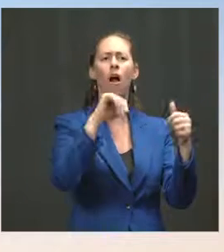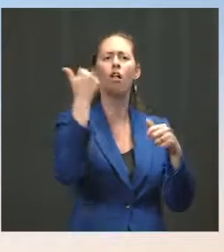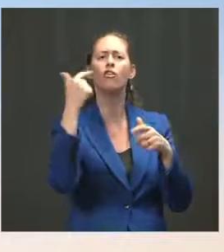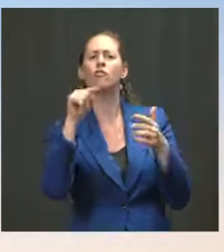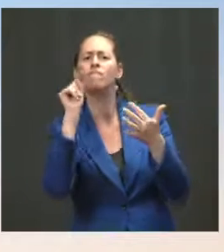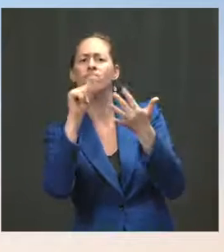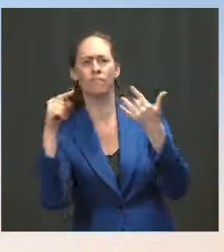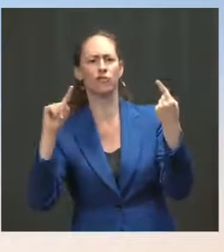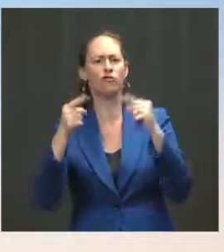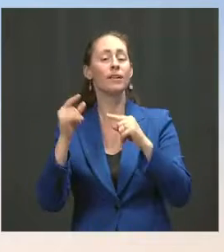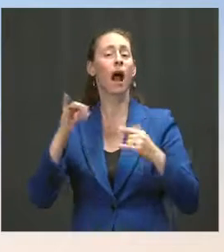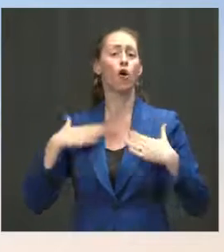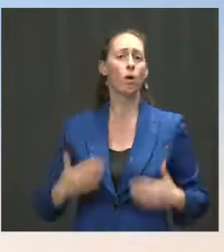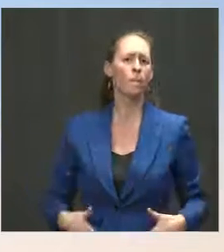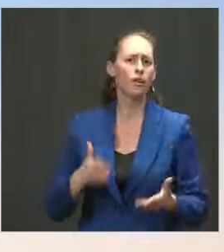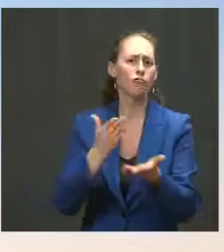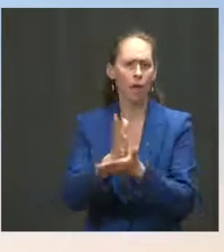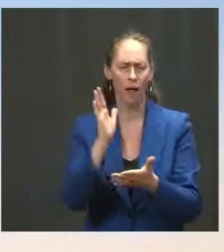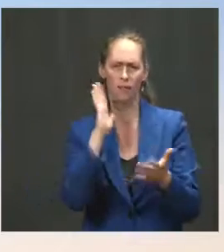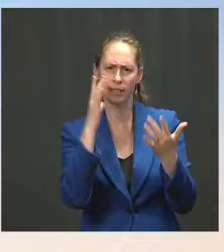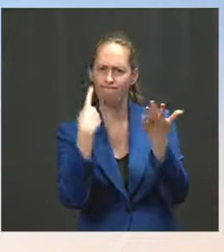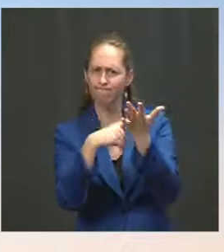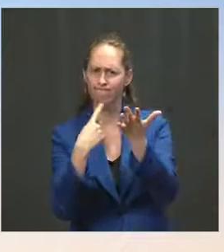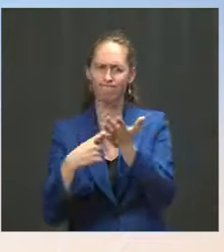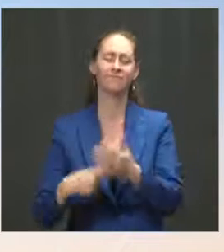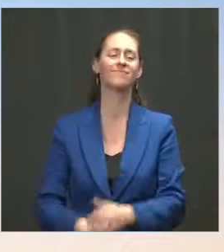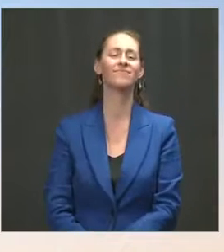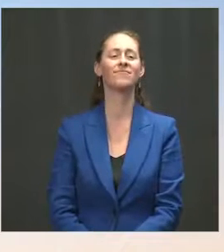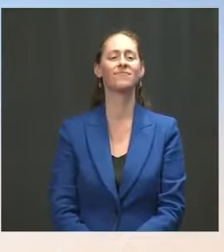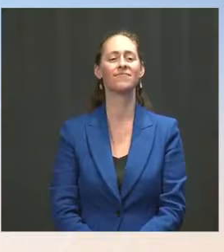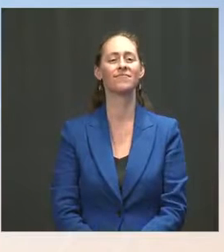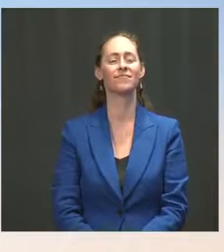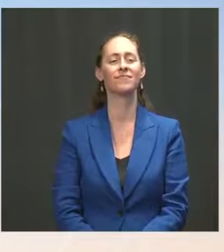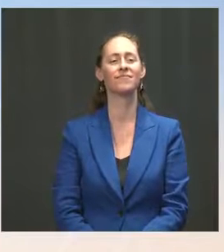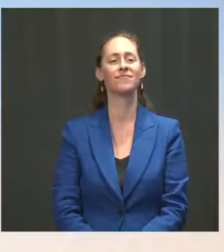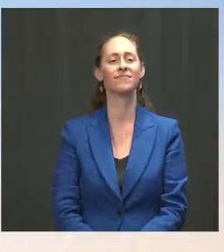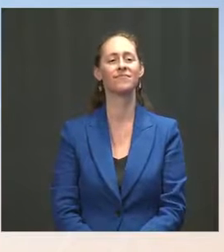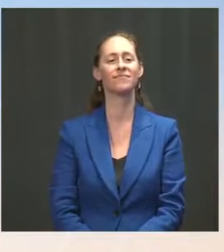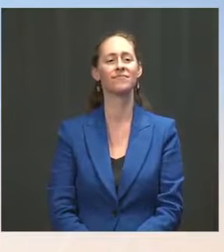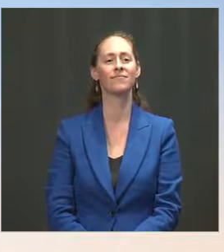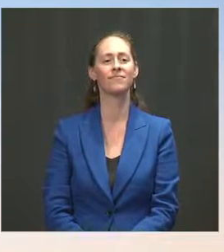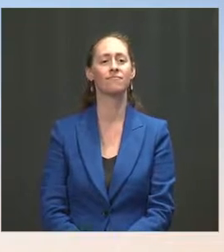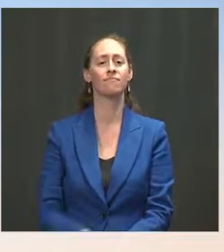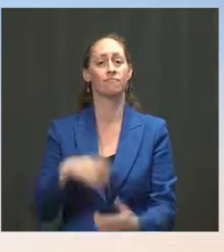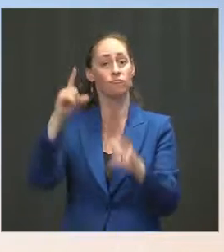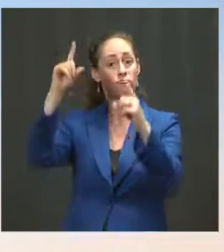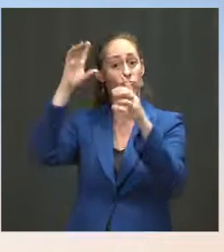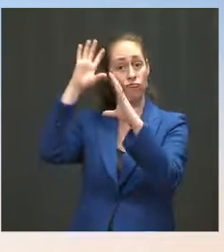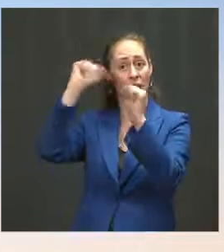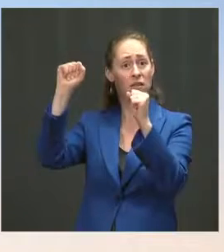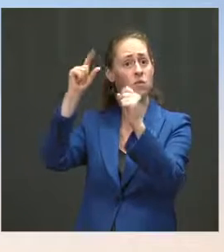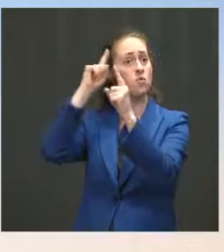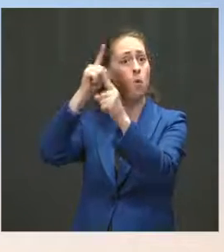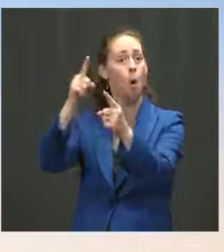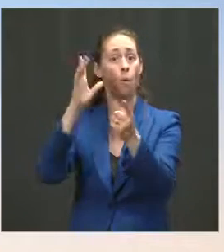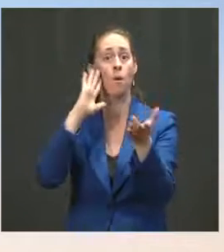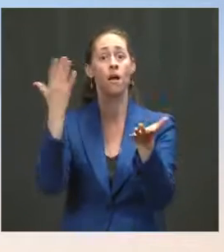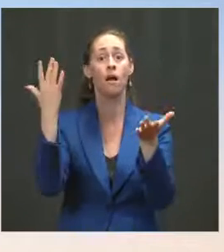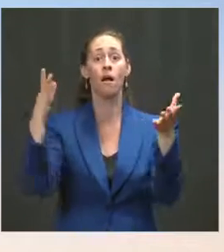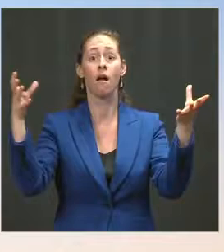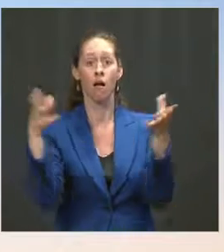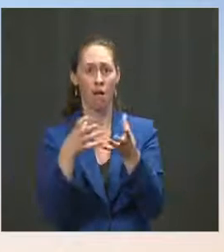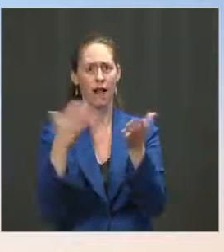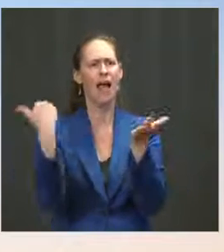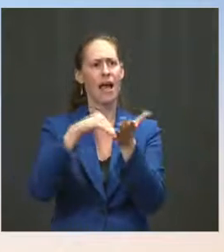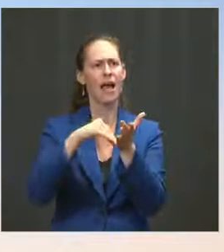action, President Biden will then invite world leaders to gather once more to showcase progress made on their commitments. I also wanted to